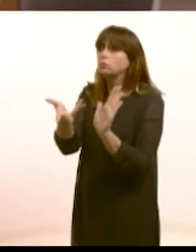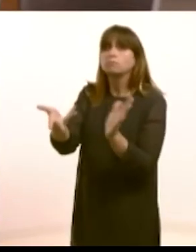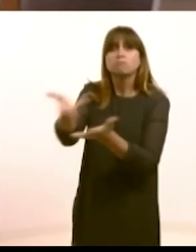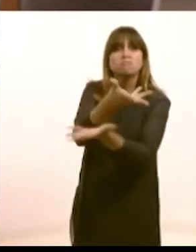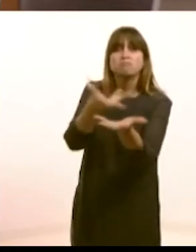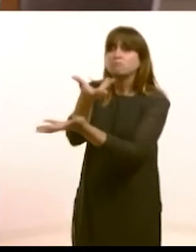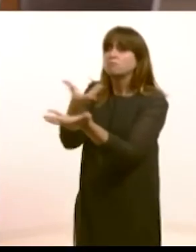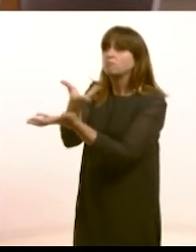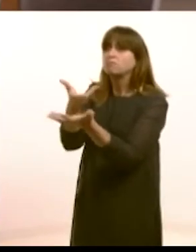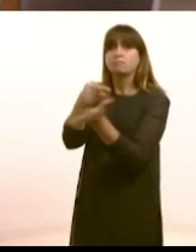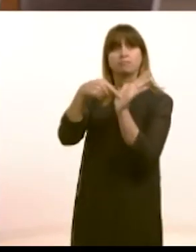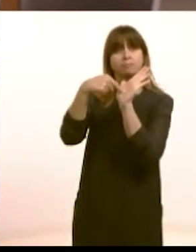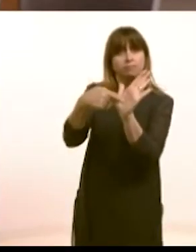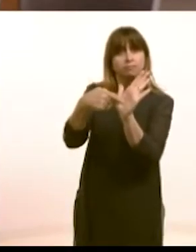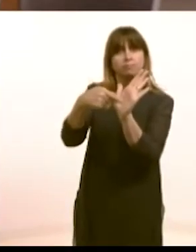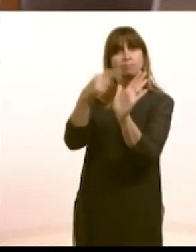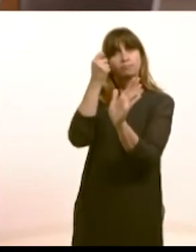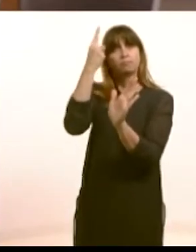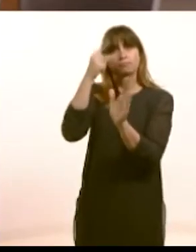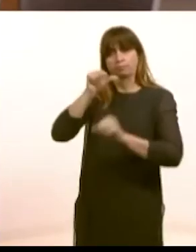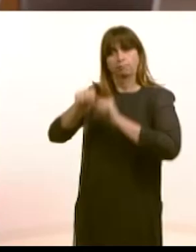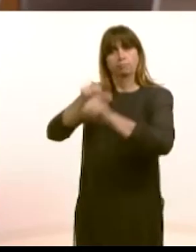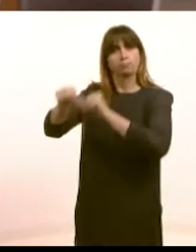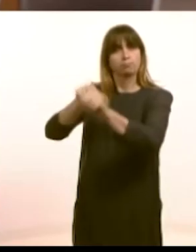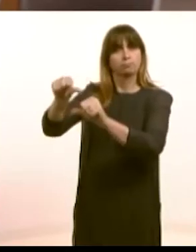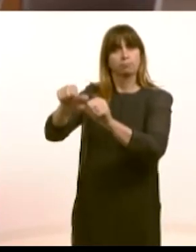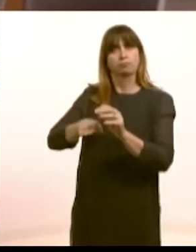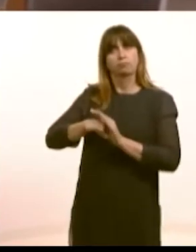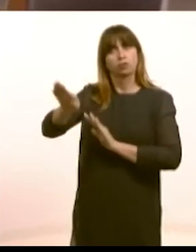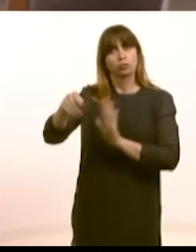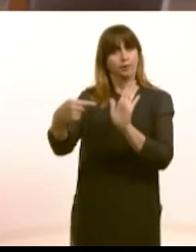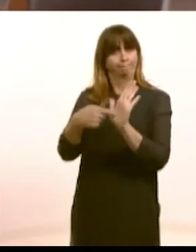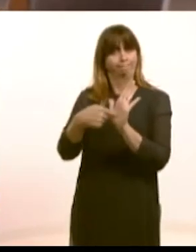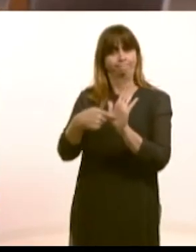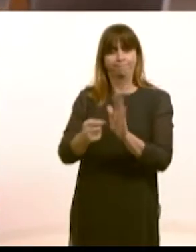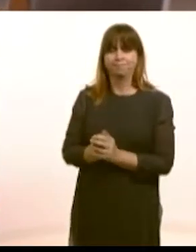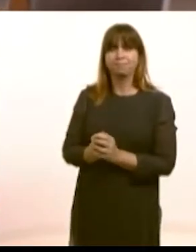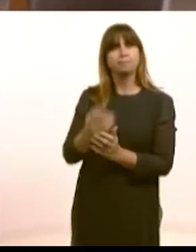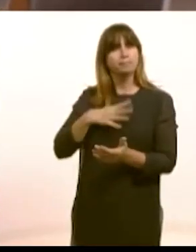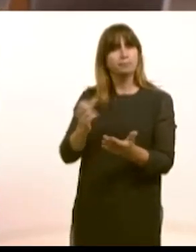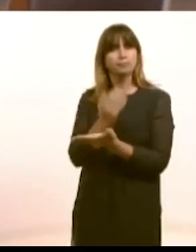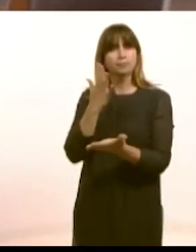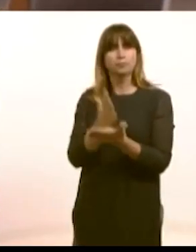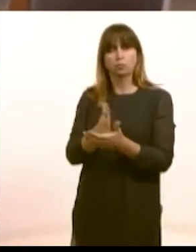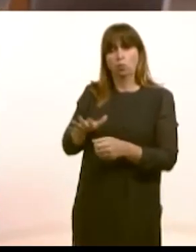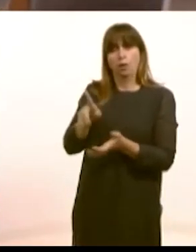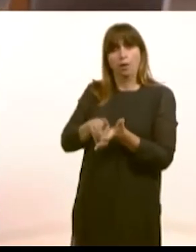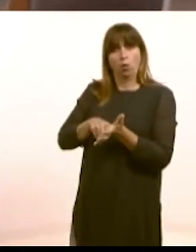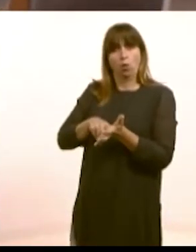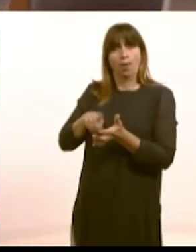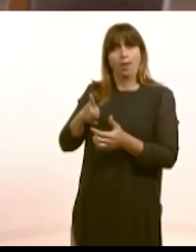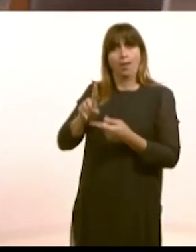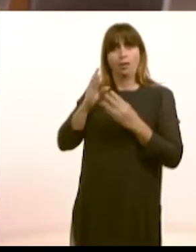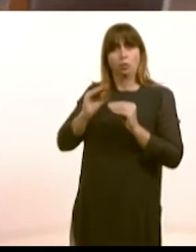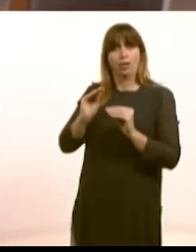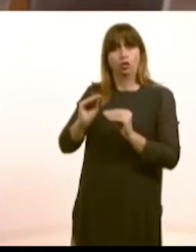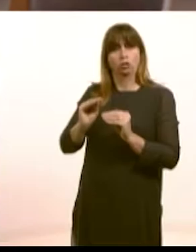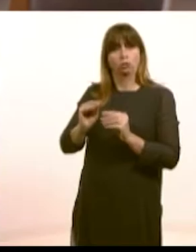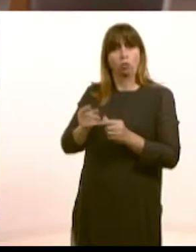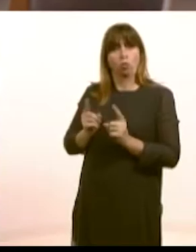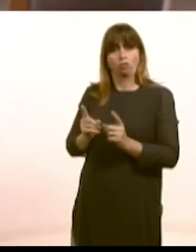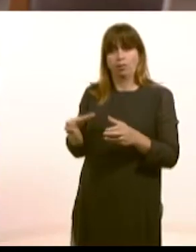proposals in terms of the way forward. One area, of course, which is hugely important is to make sure that the local education authorities have proper